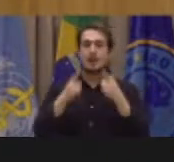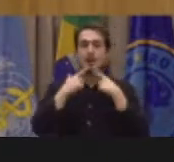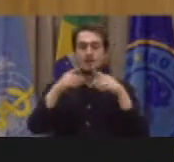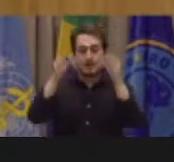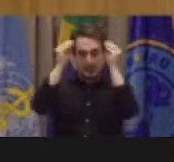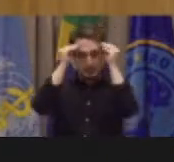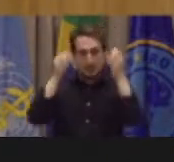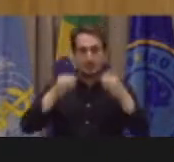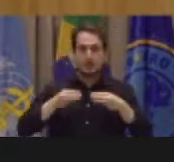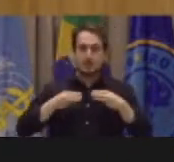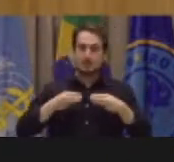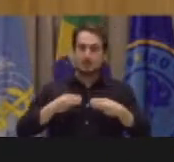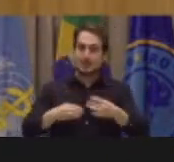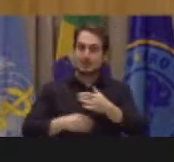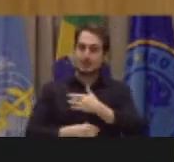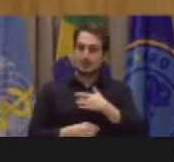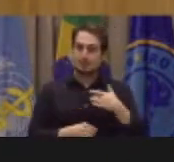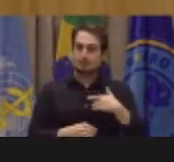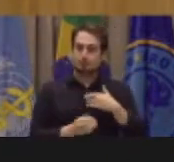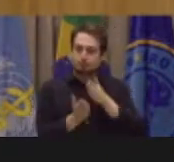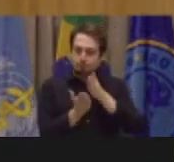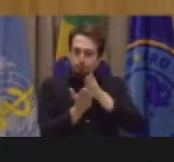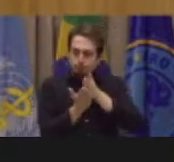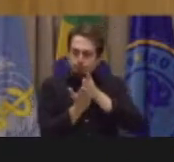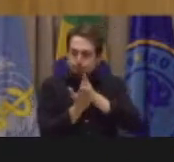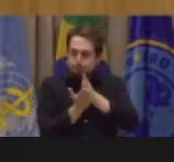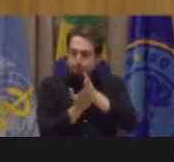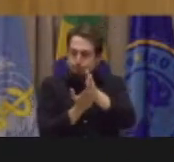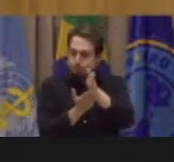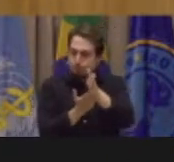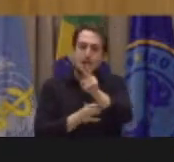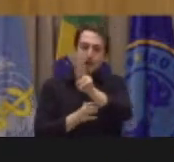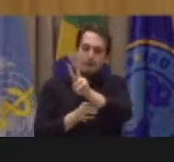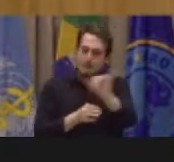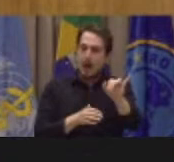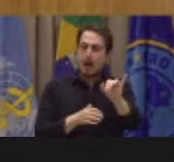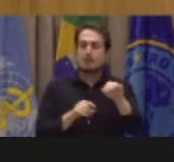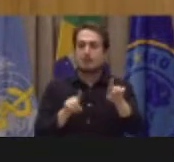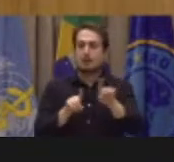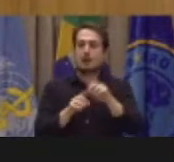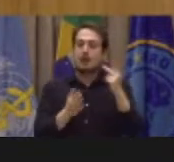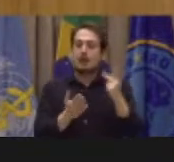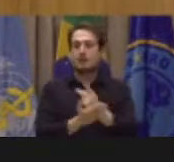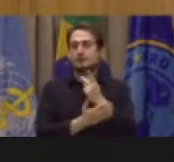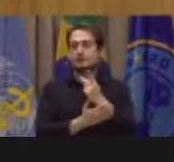First, there was the first time that the Ministry of Health said that